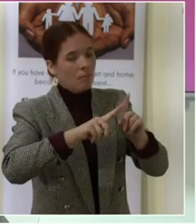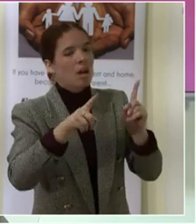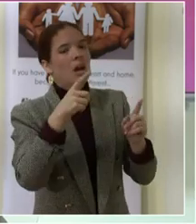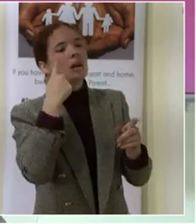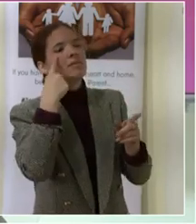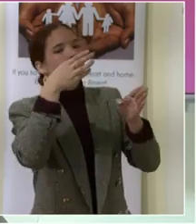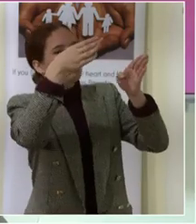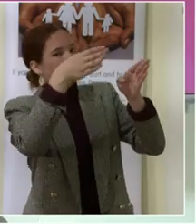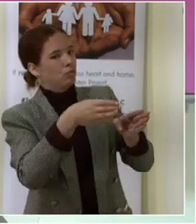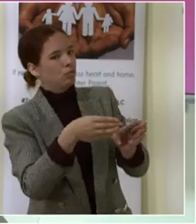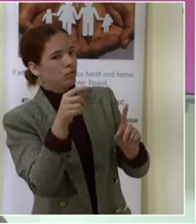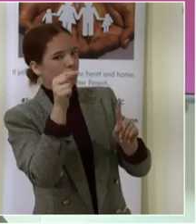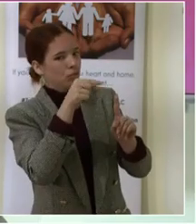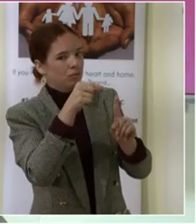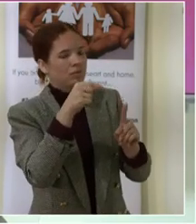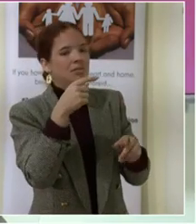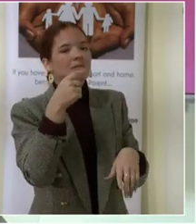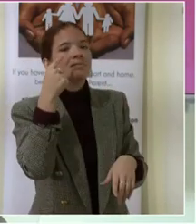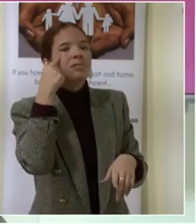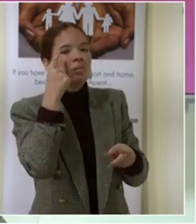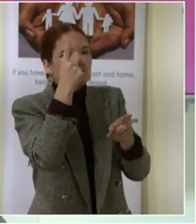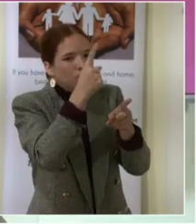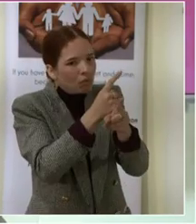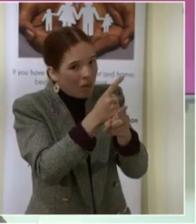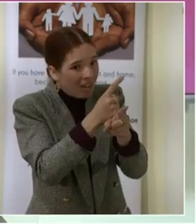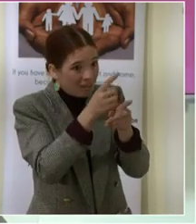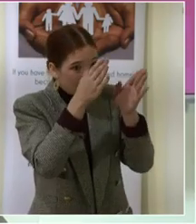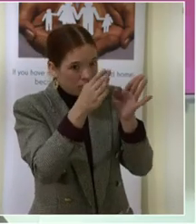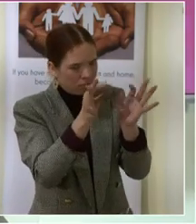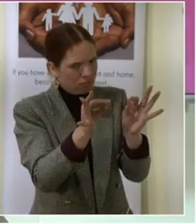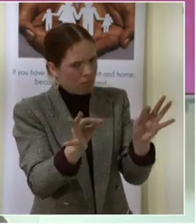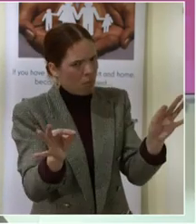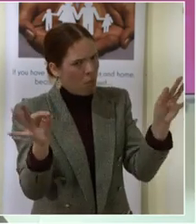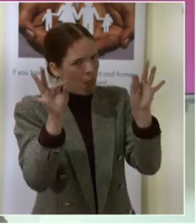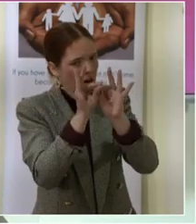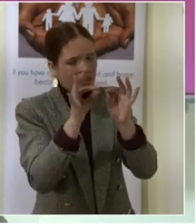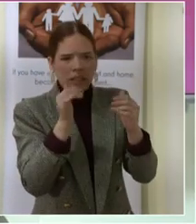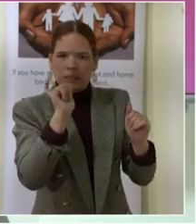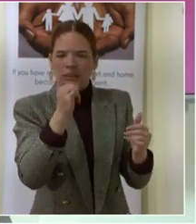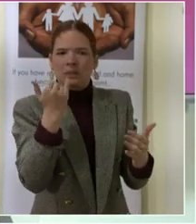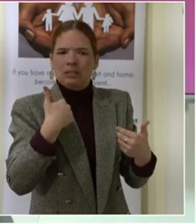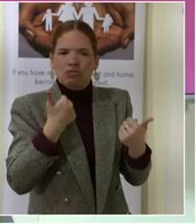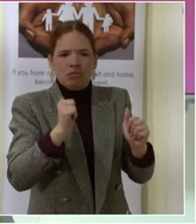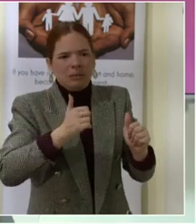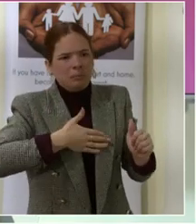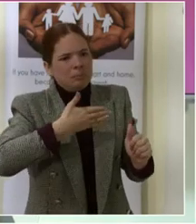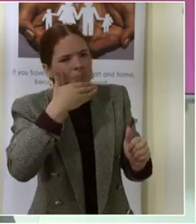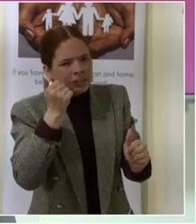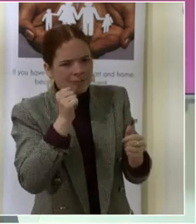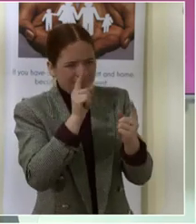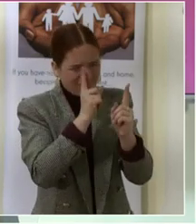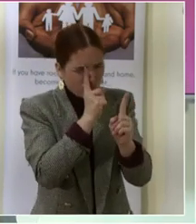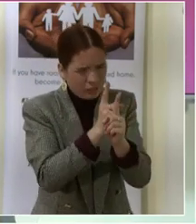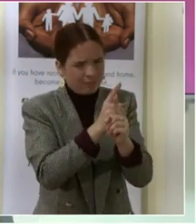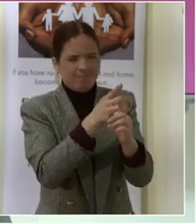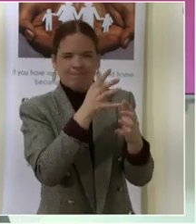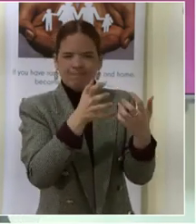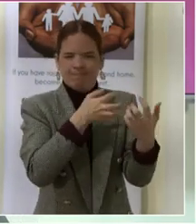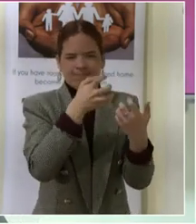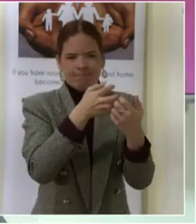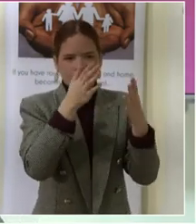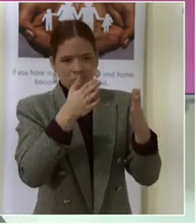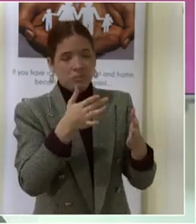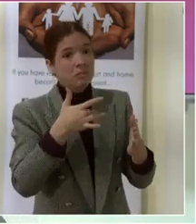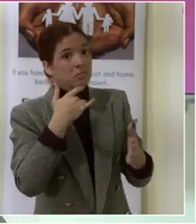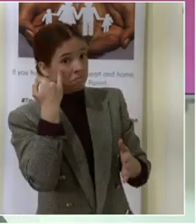important, and I do my best to get it right. So when I feel like that's where we are with health,